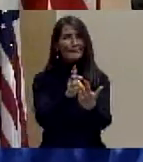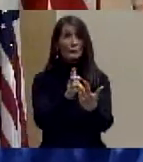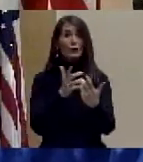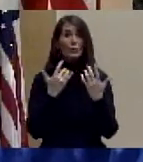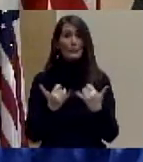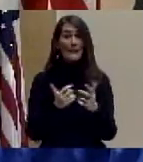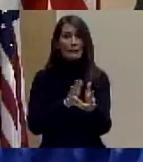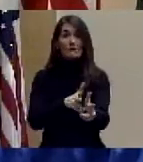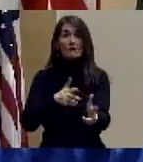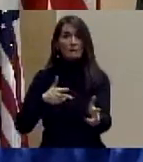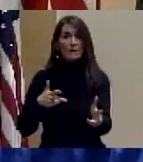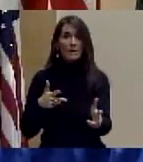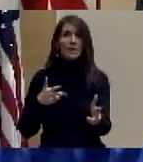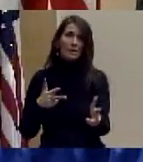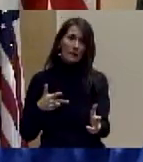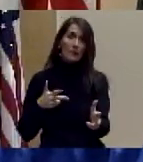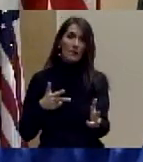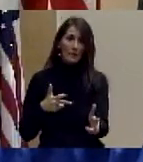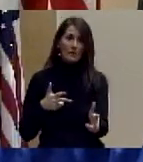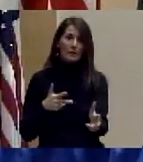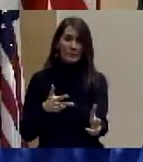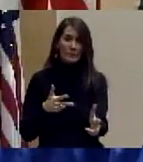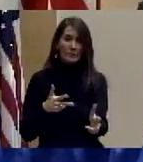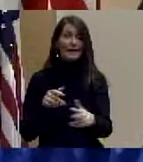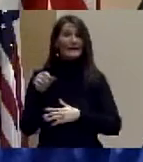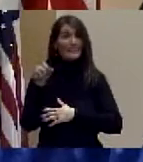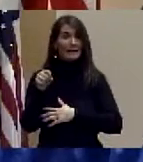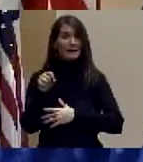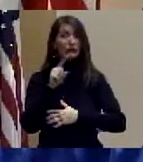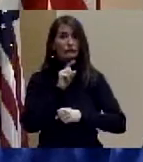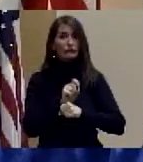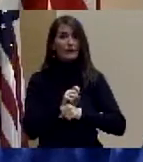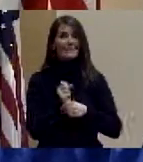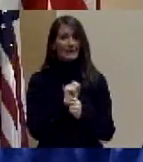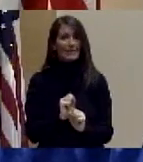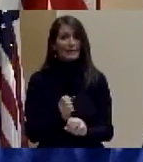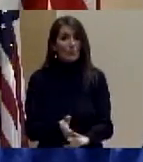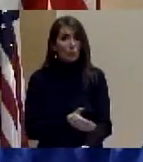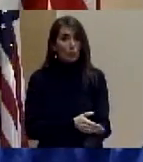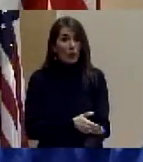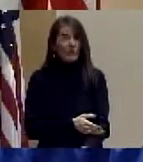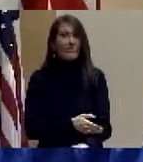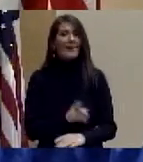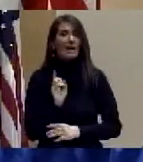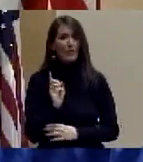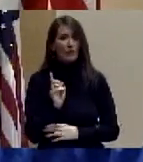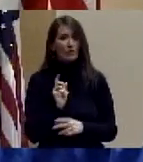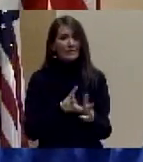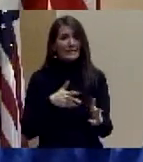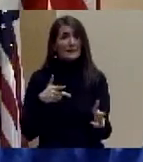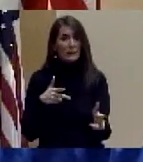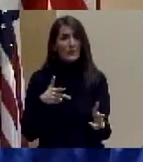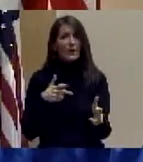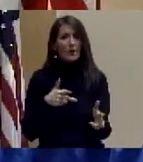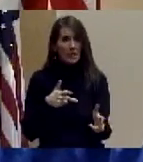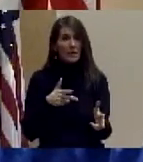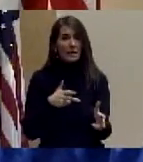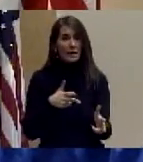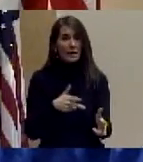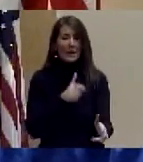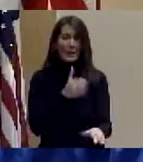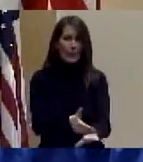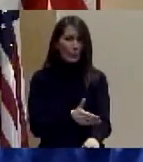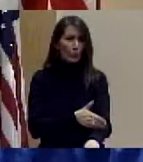backups, and again, even though as safety has improved, traffic backups in the area have not. And I think